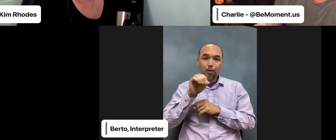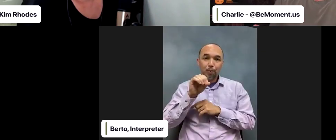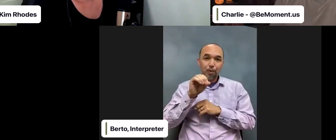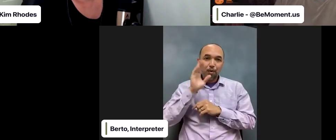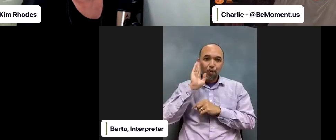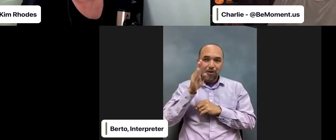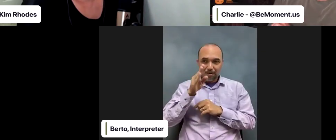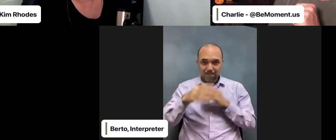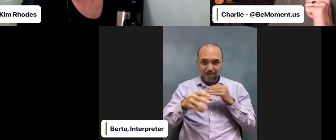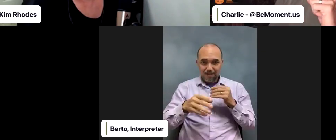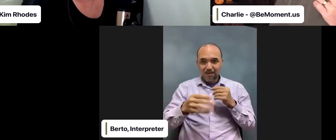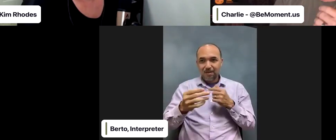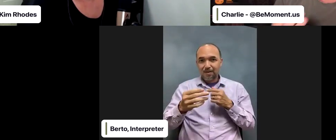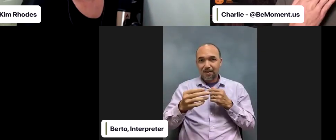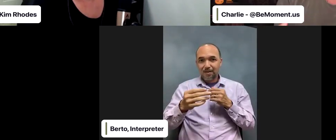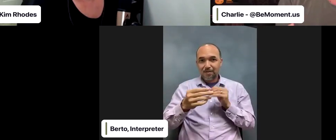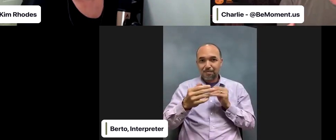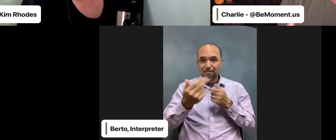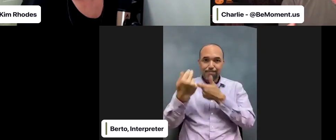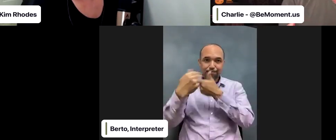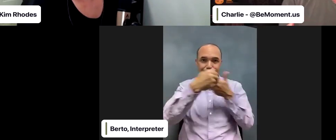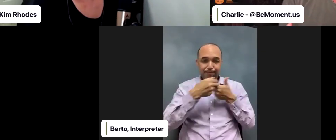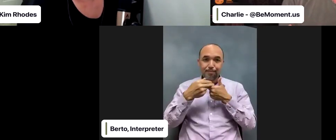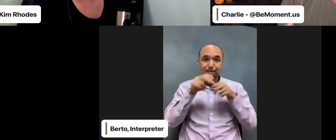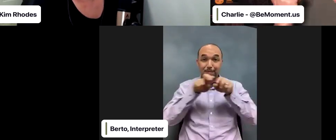before. Thank you, Berto.